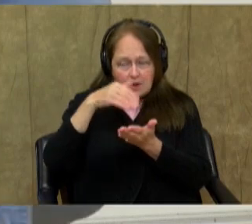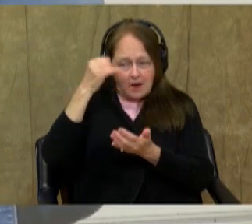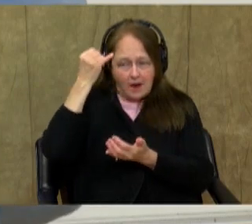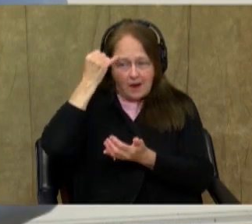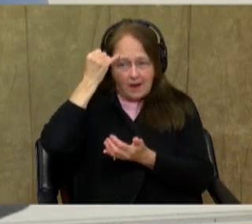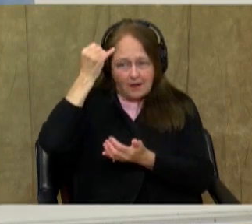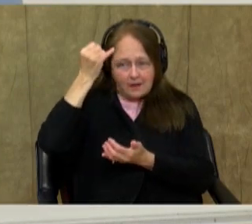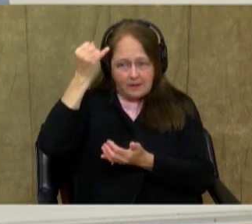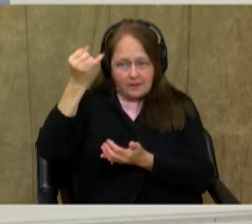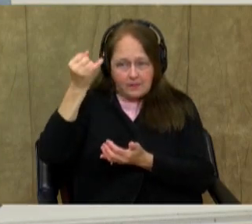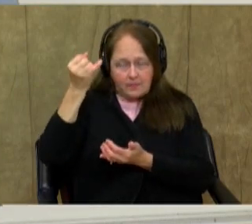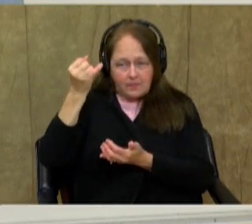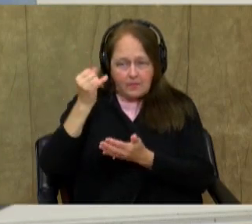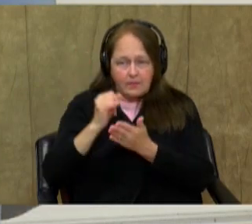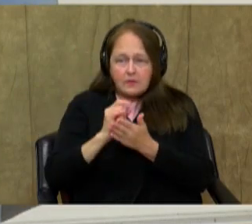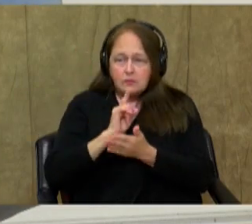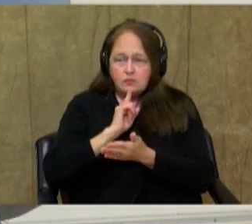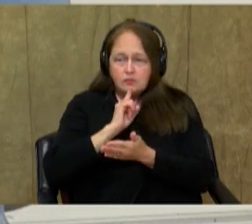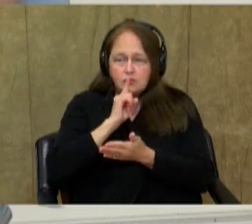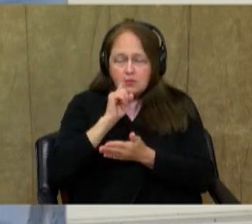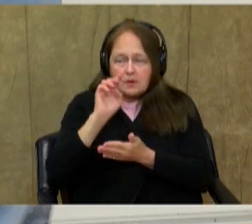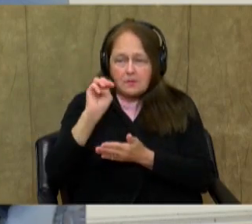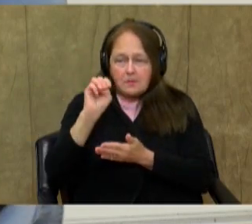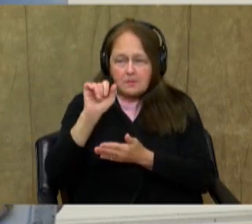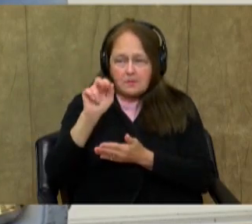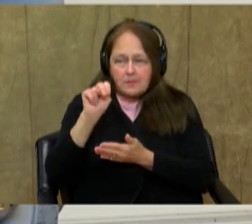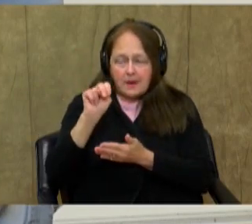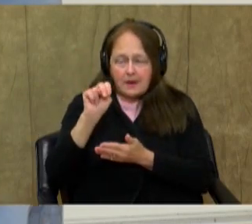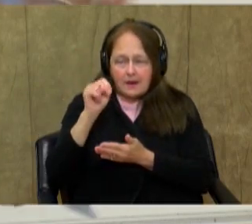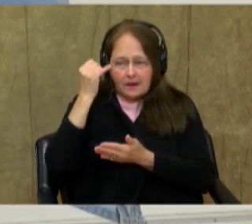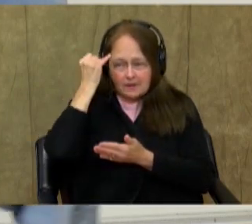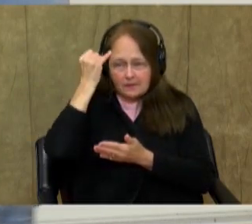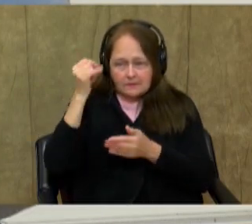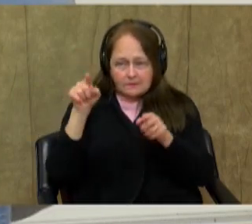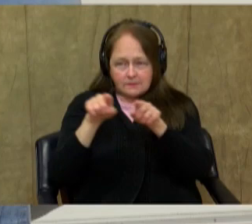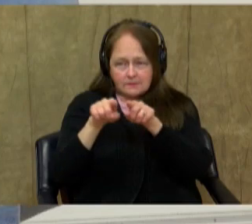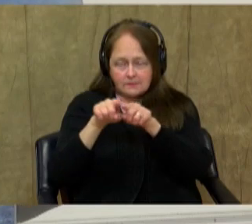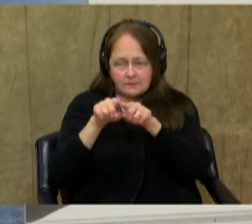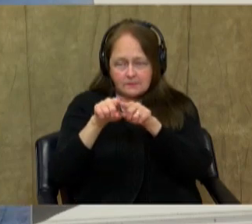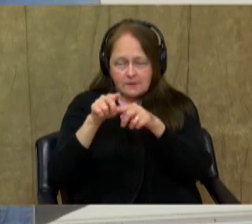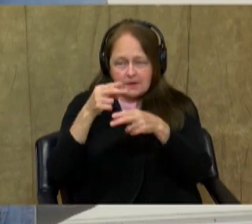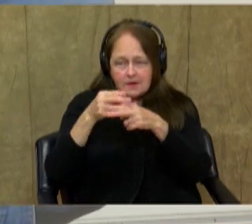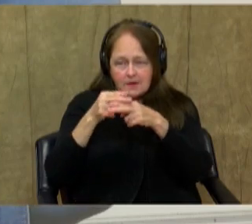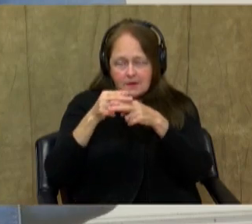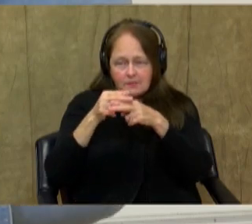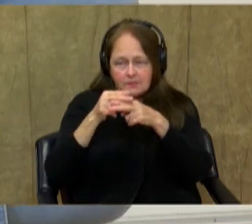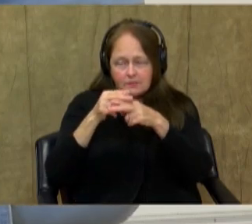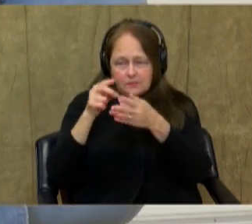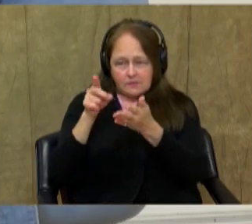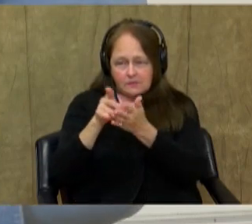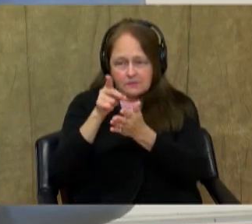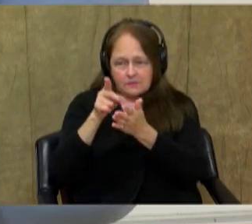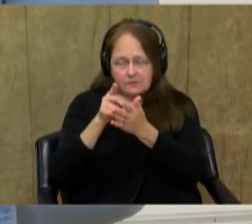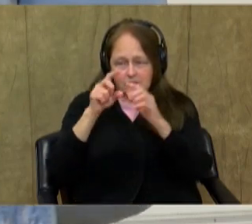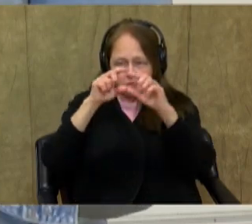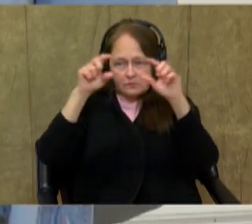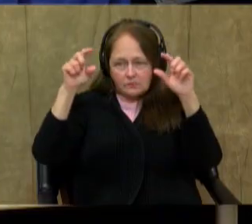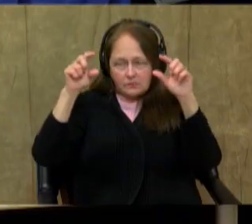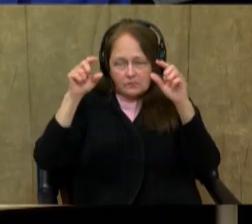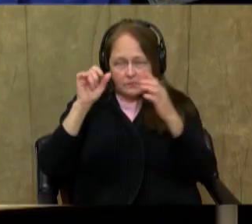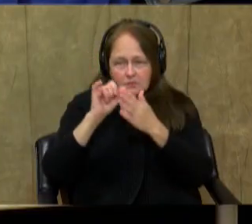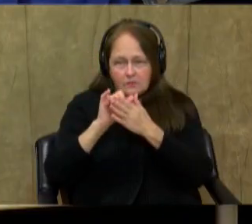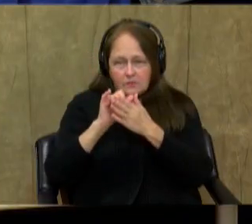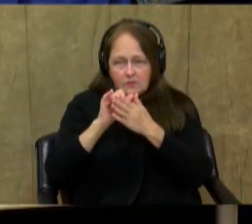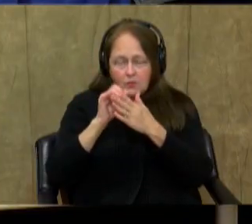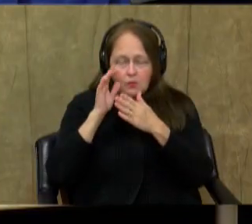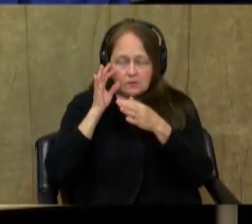I know. That's really a main idea. It's the same thing, just a different term for it. Now, our